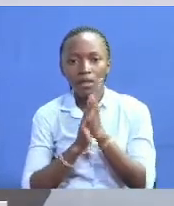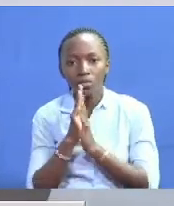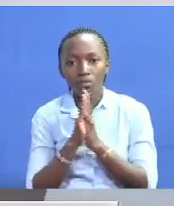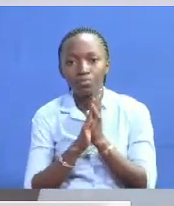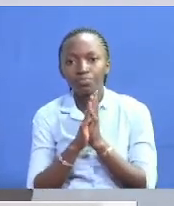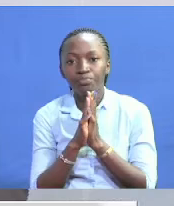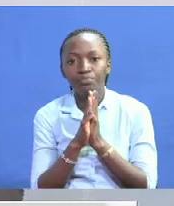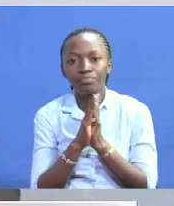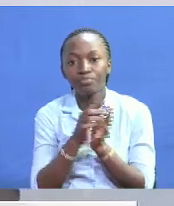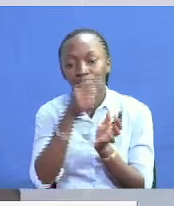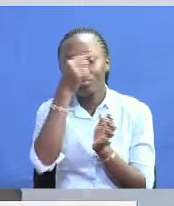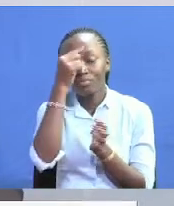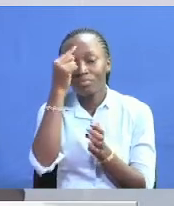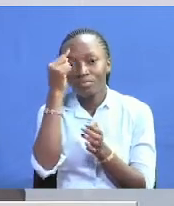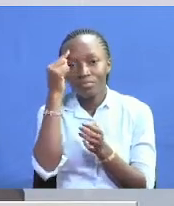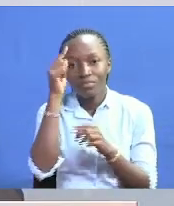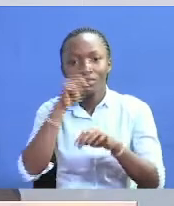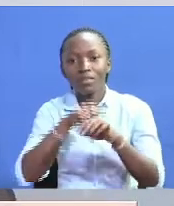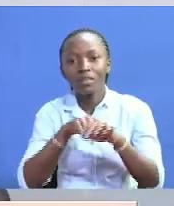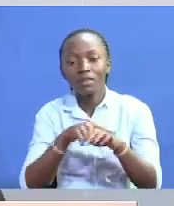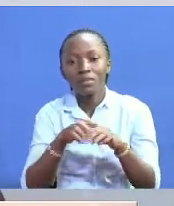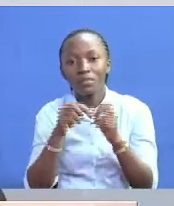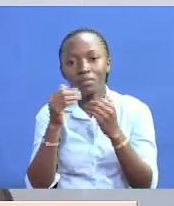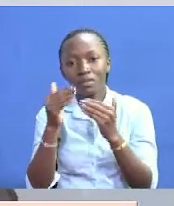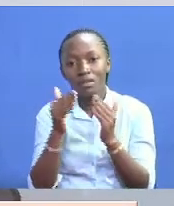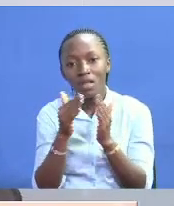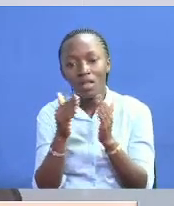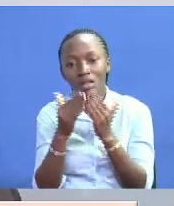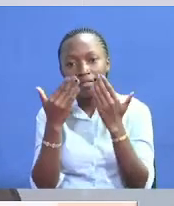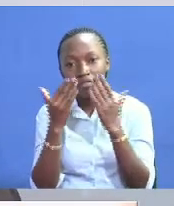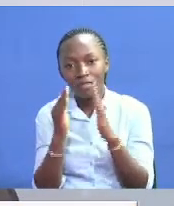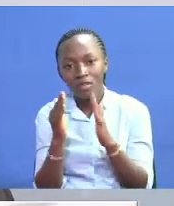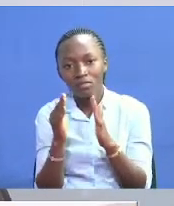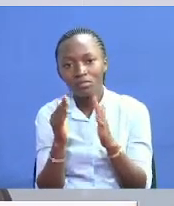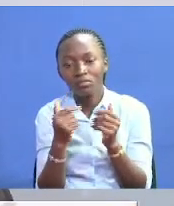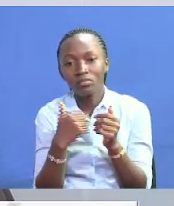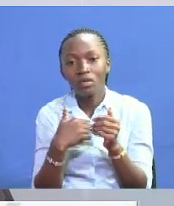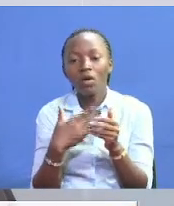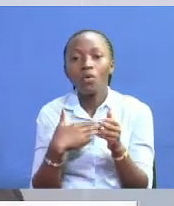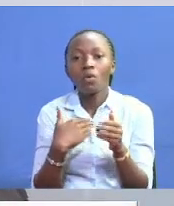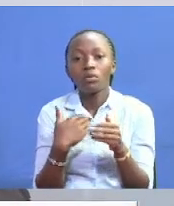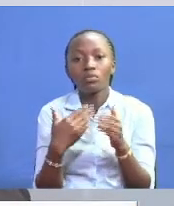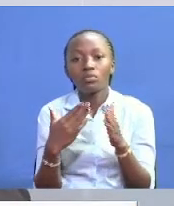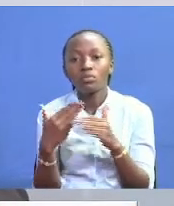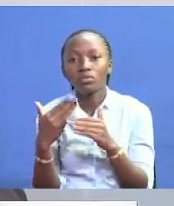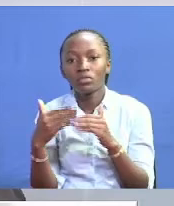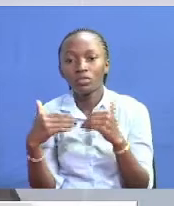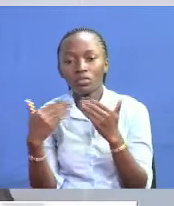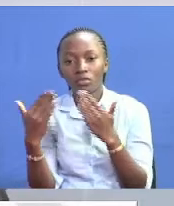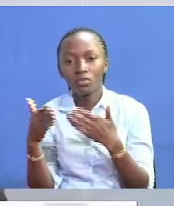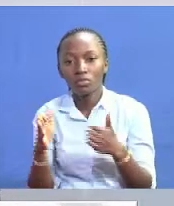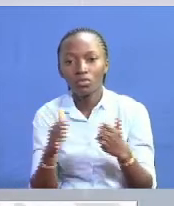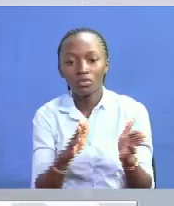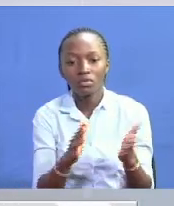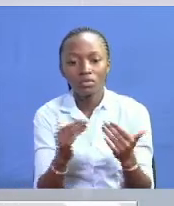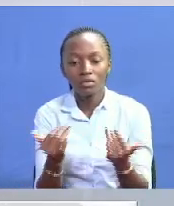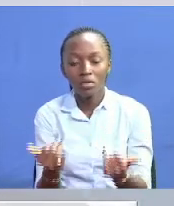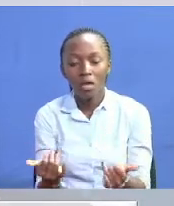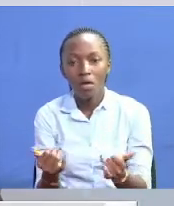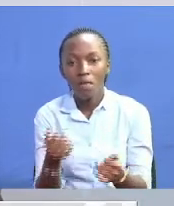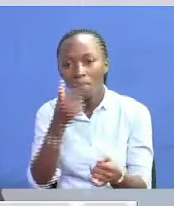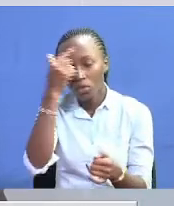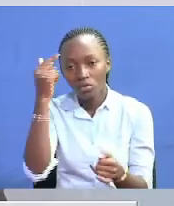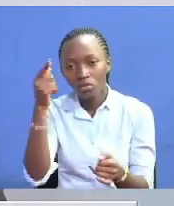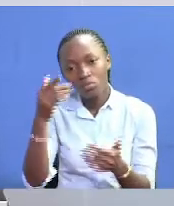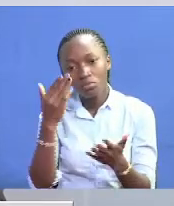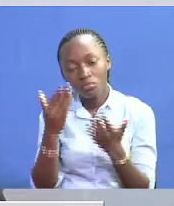is telling me we need to be winding this up, but I also need to give you, of course, this platform, because now that you are future leaders, of course, now we saw